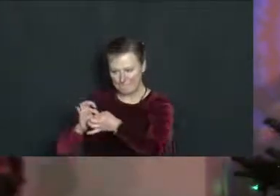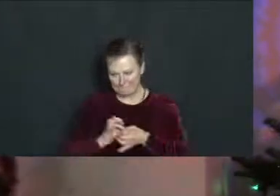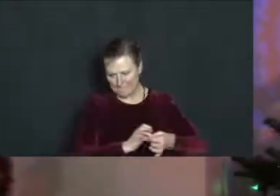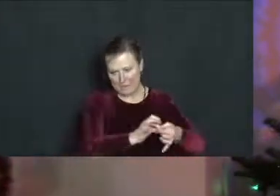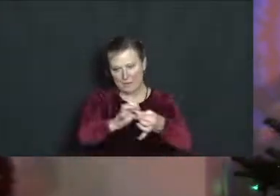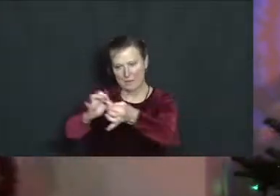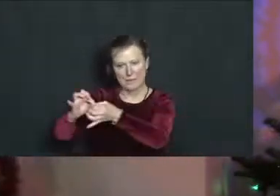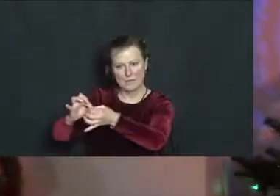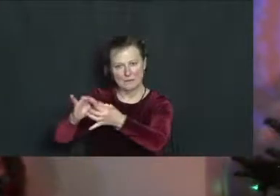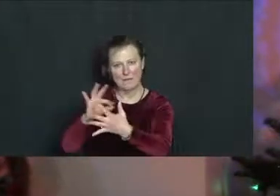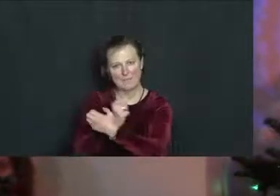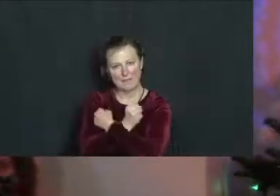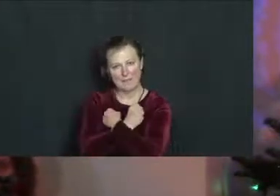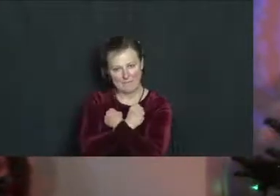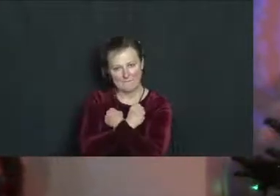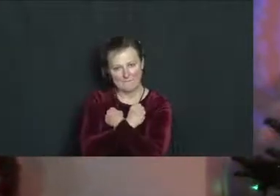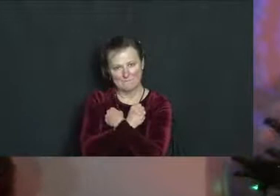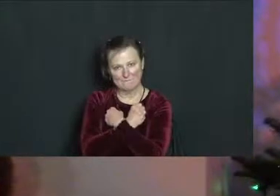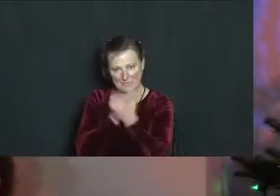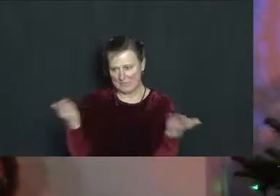amongst us.